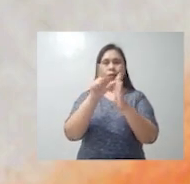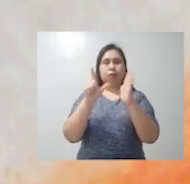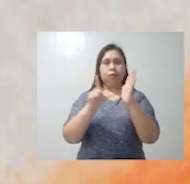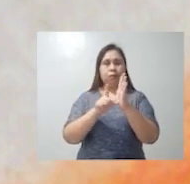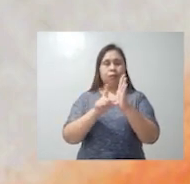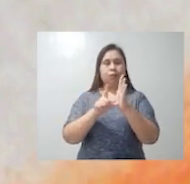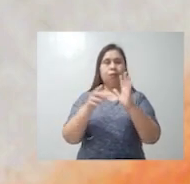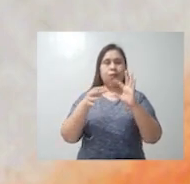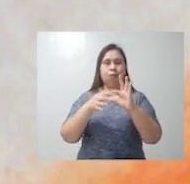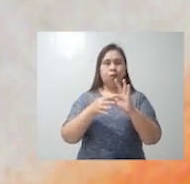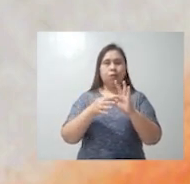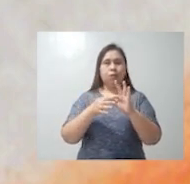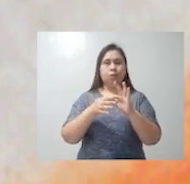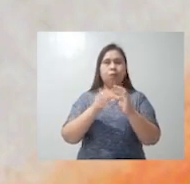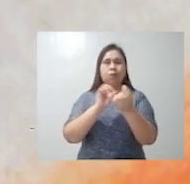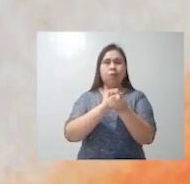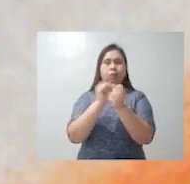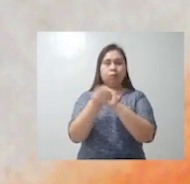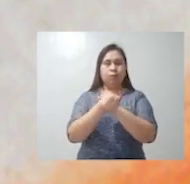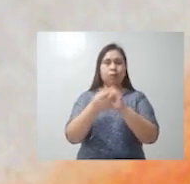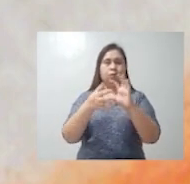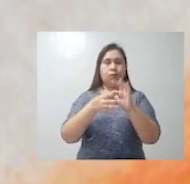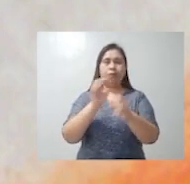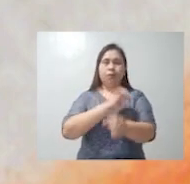neither be created nor destroyed.